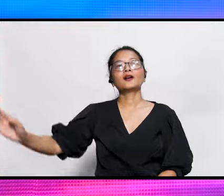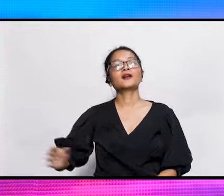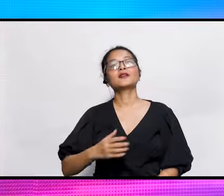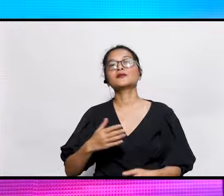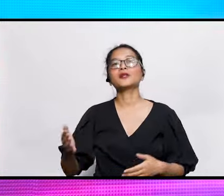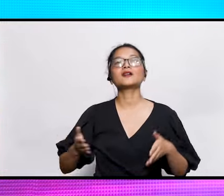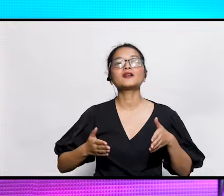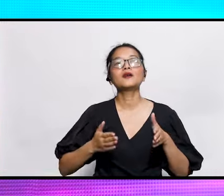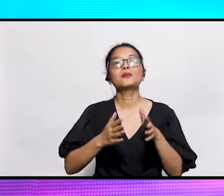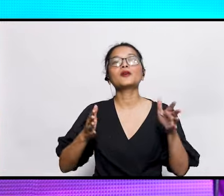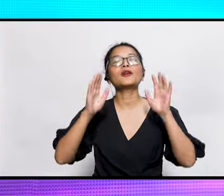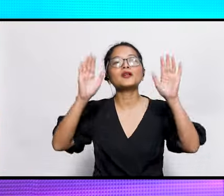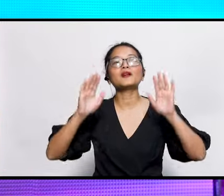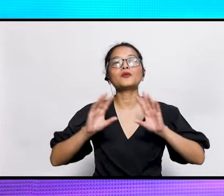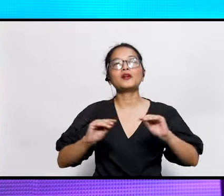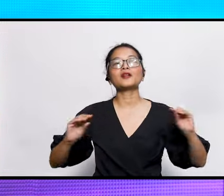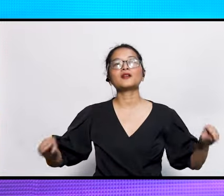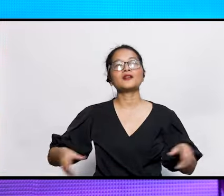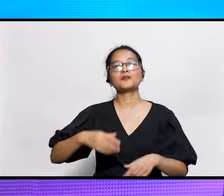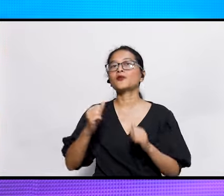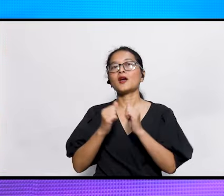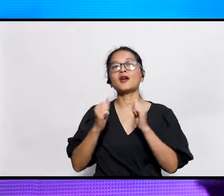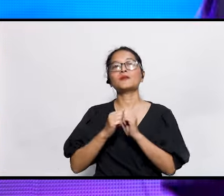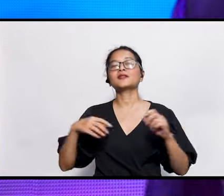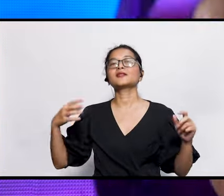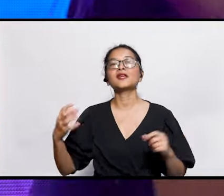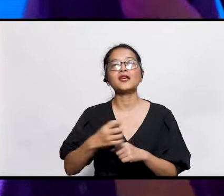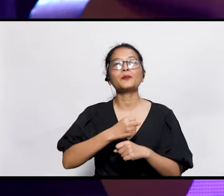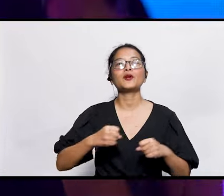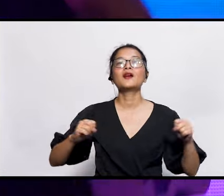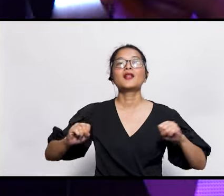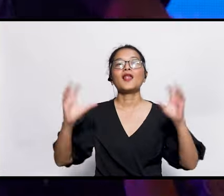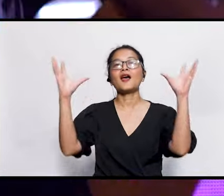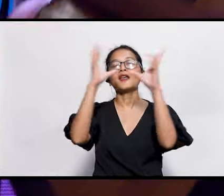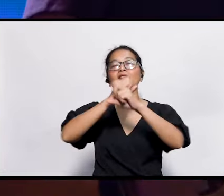now make a mirac work promise